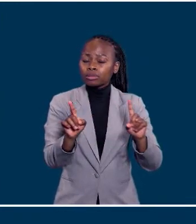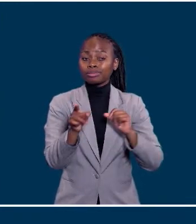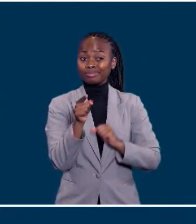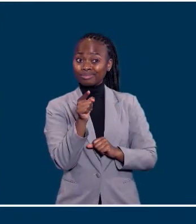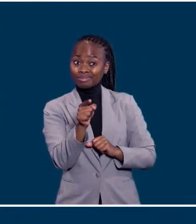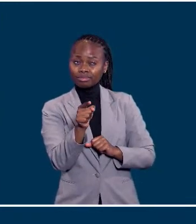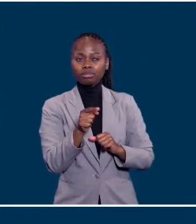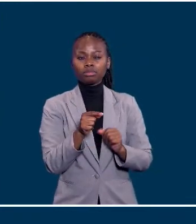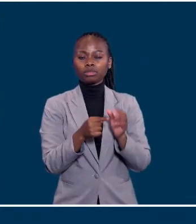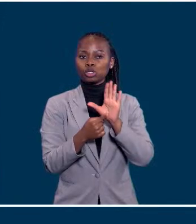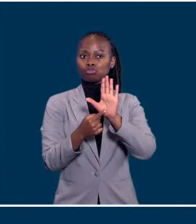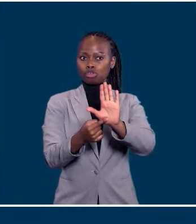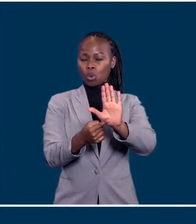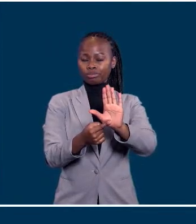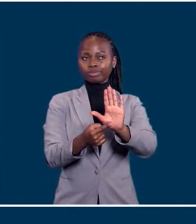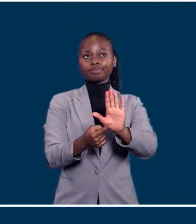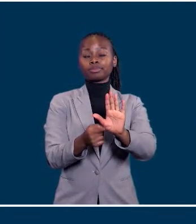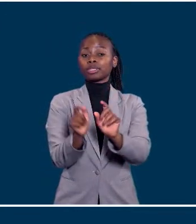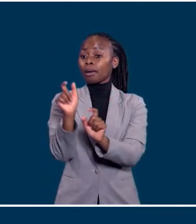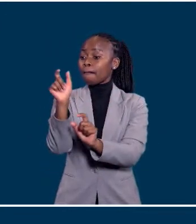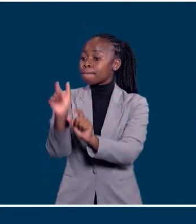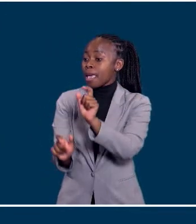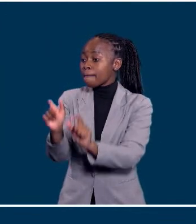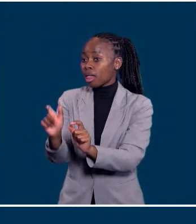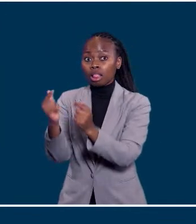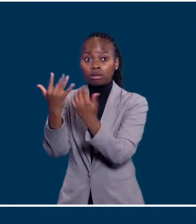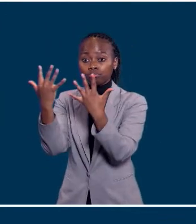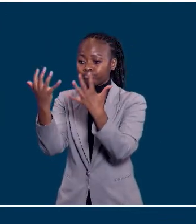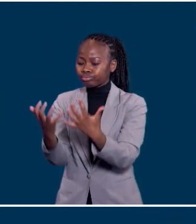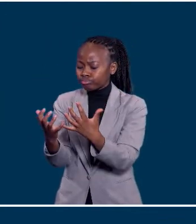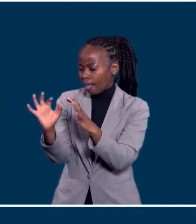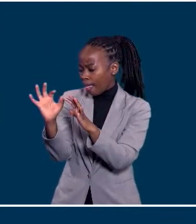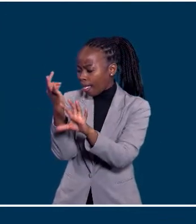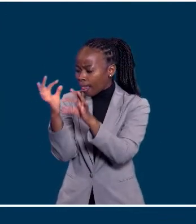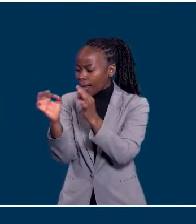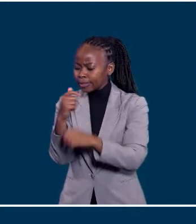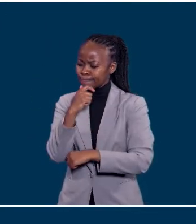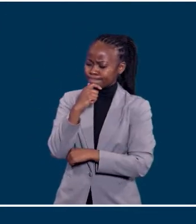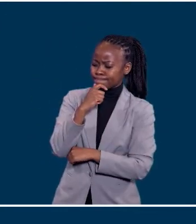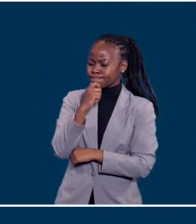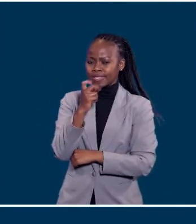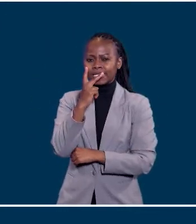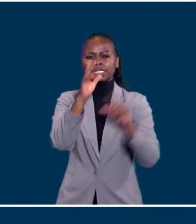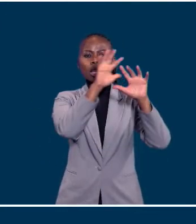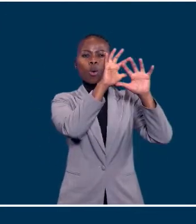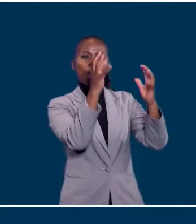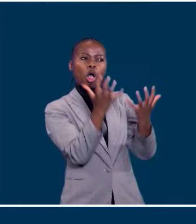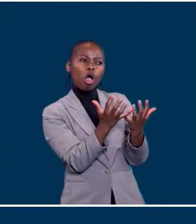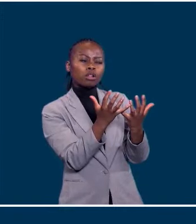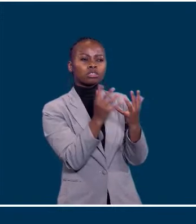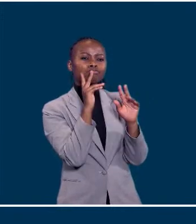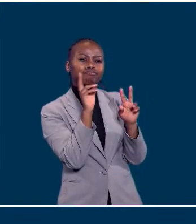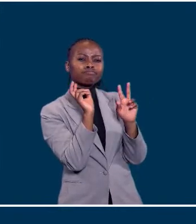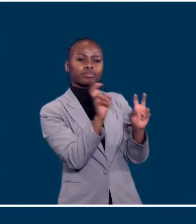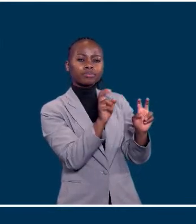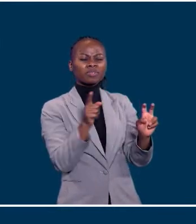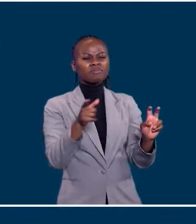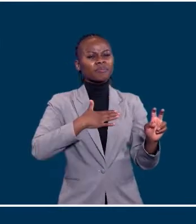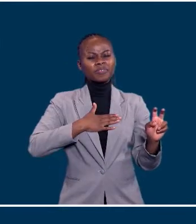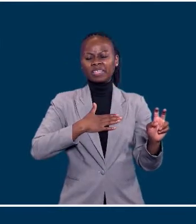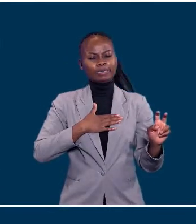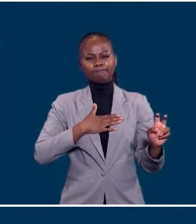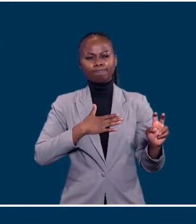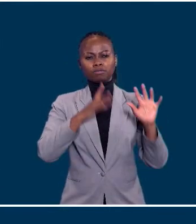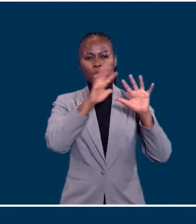about the way in which analysts and the markets are understanding the world around them, and they're very uncertain about